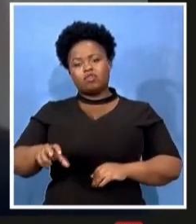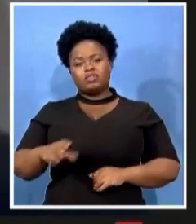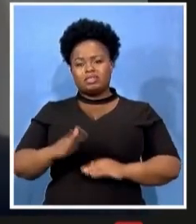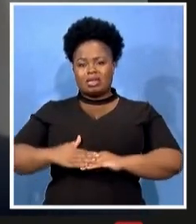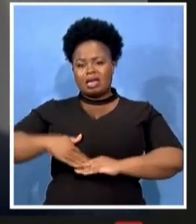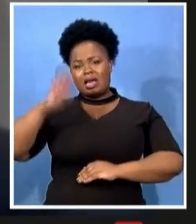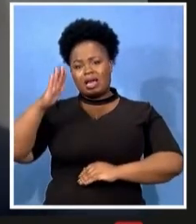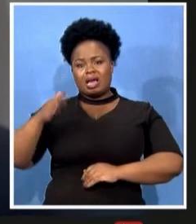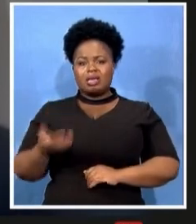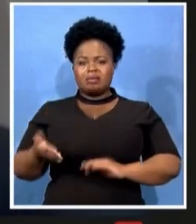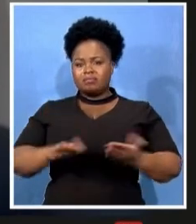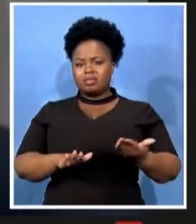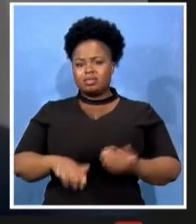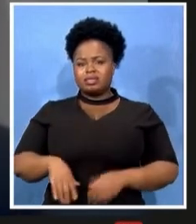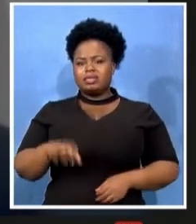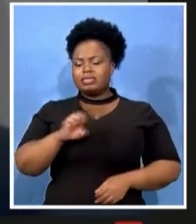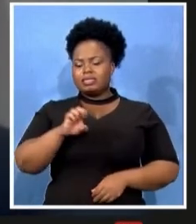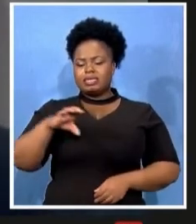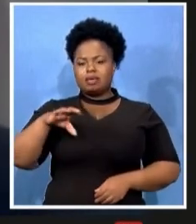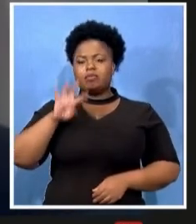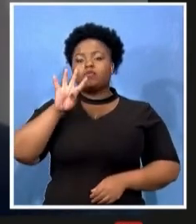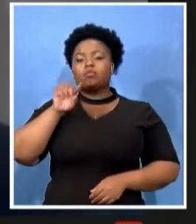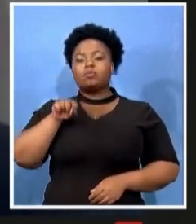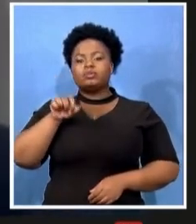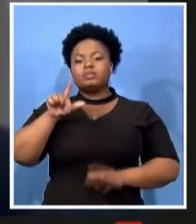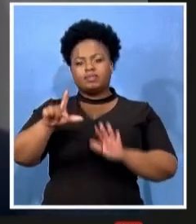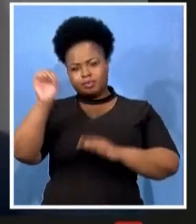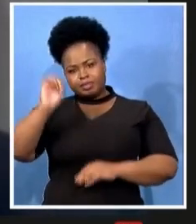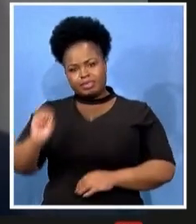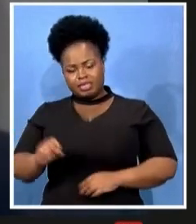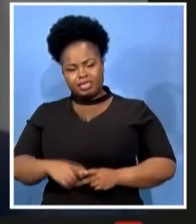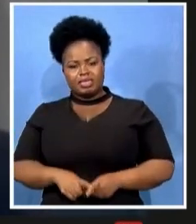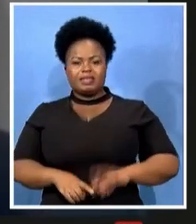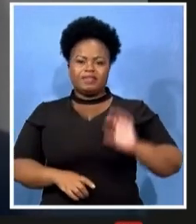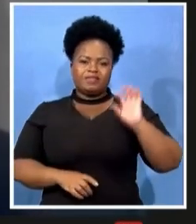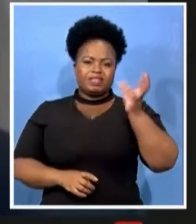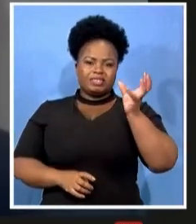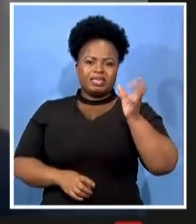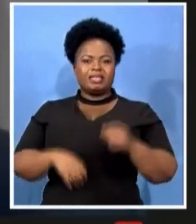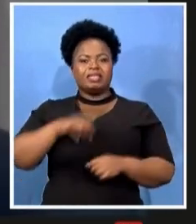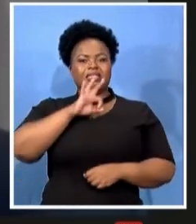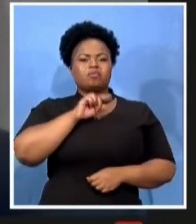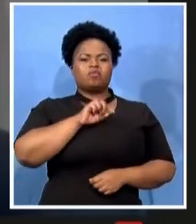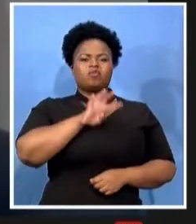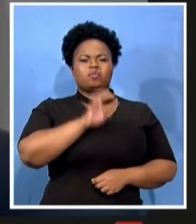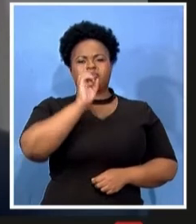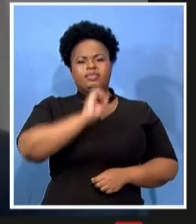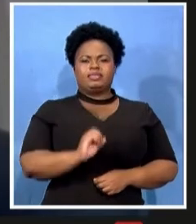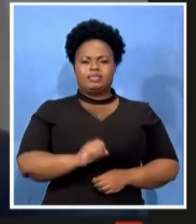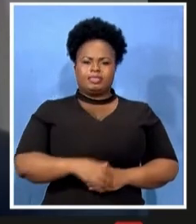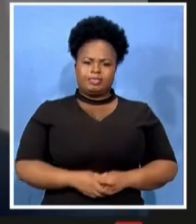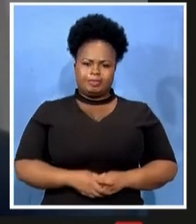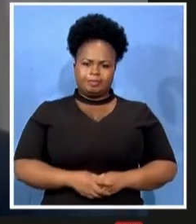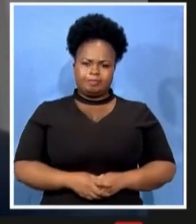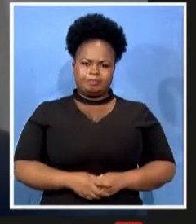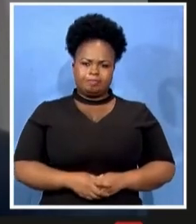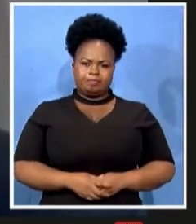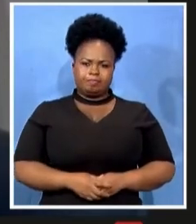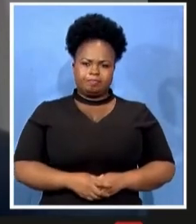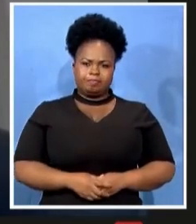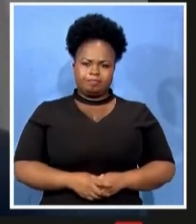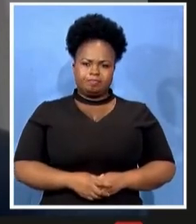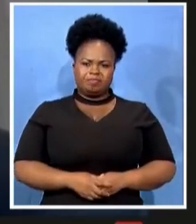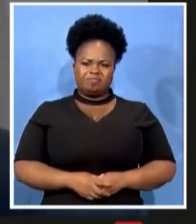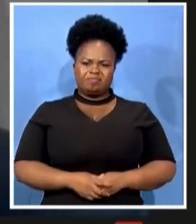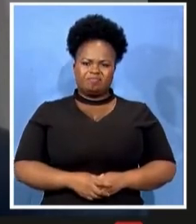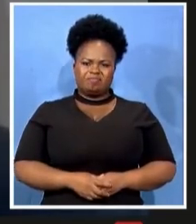4.7% and the Free State at 3.4%. And that begs the question, what